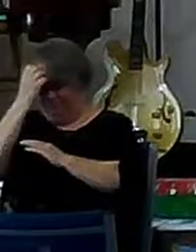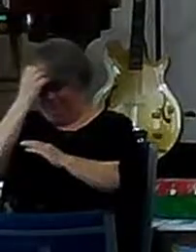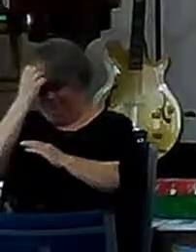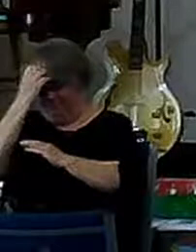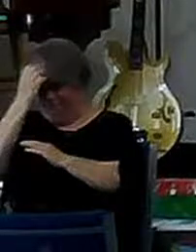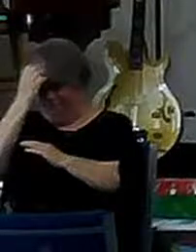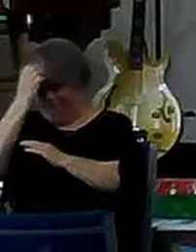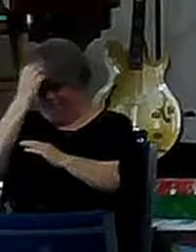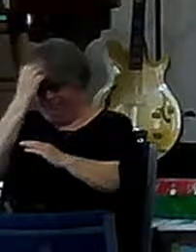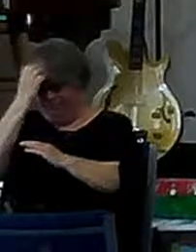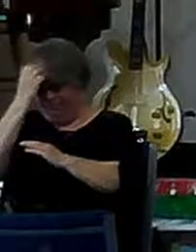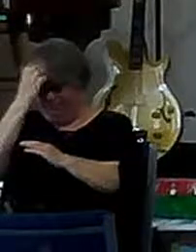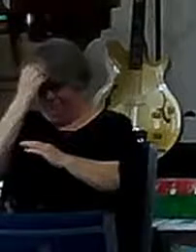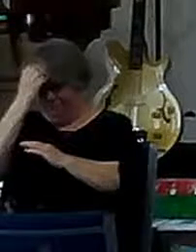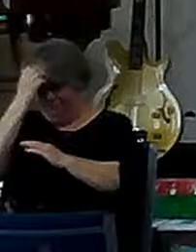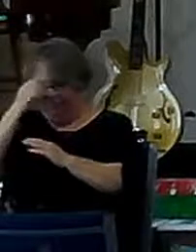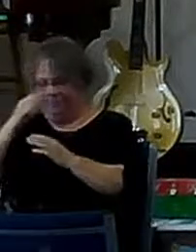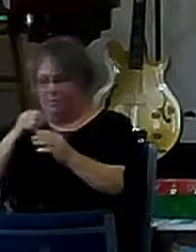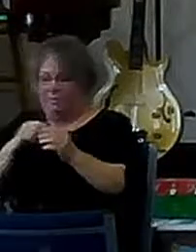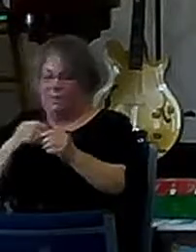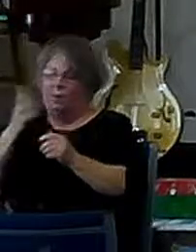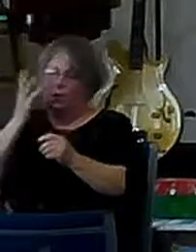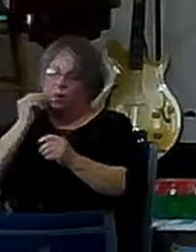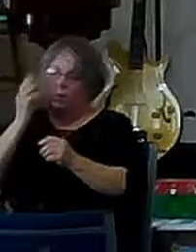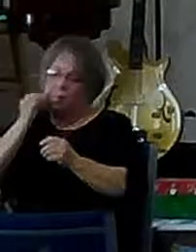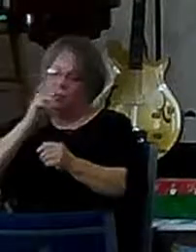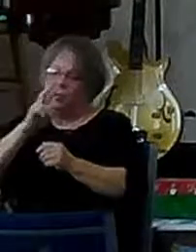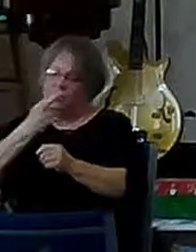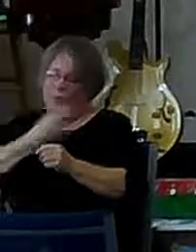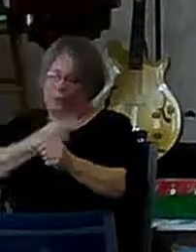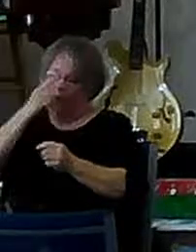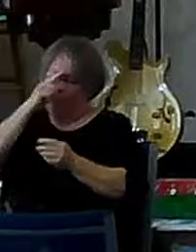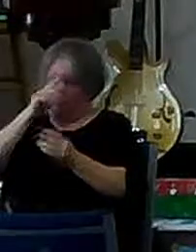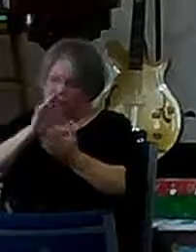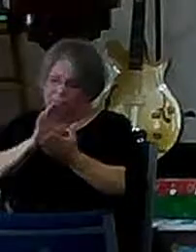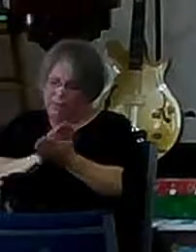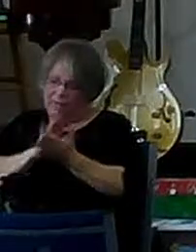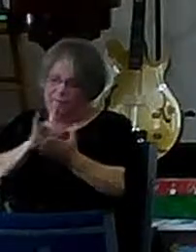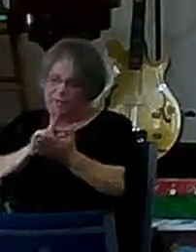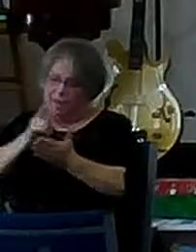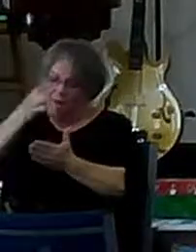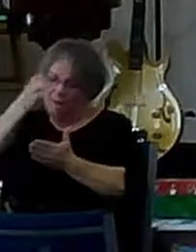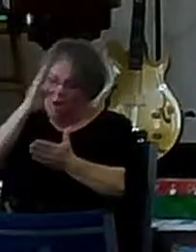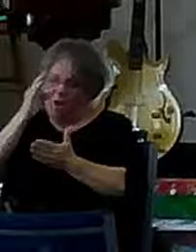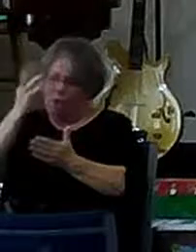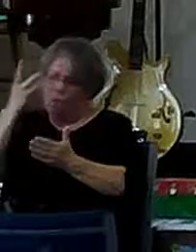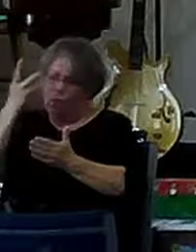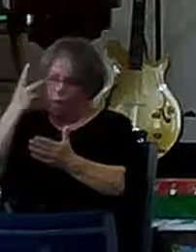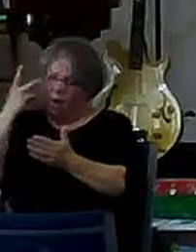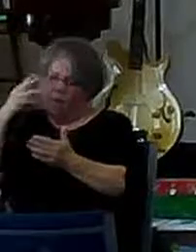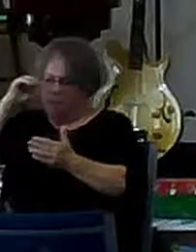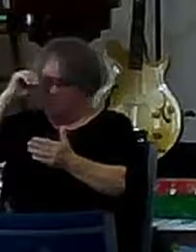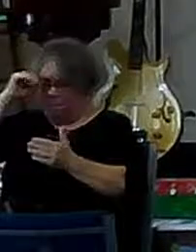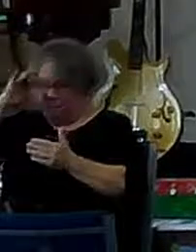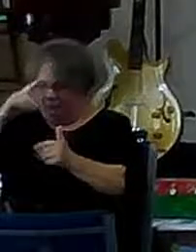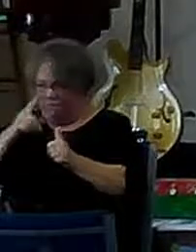But God was just a man. That means he was as fallible, as